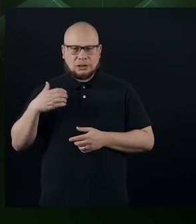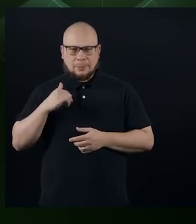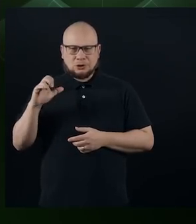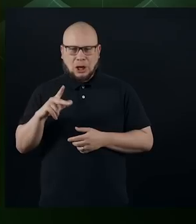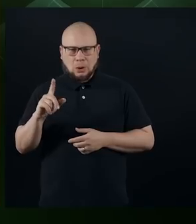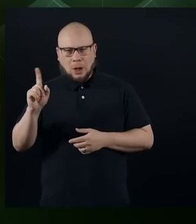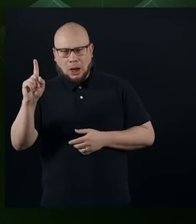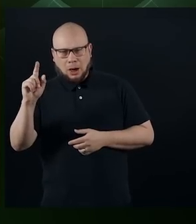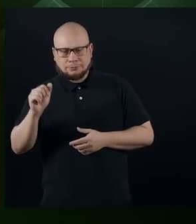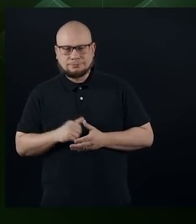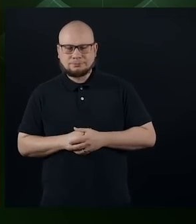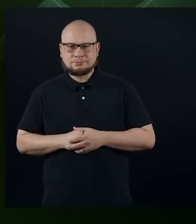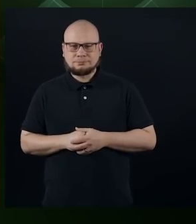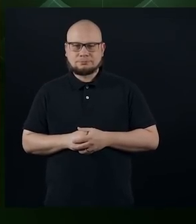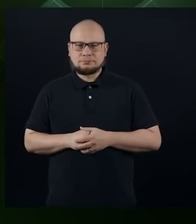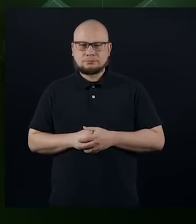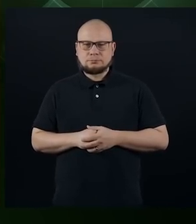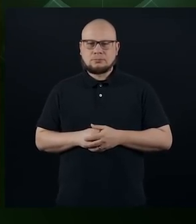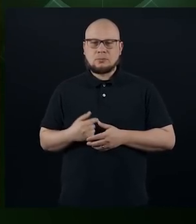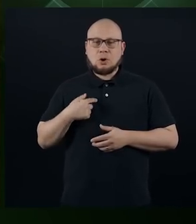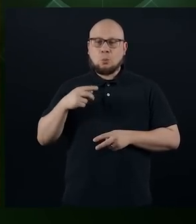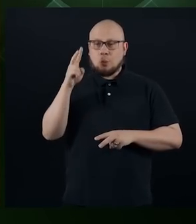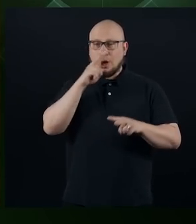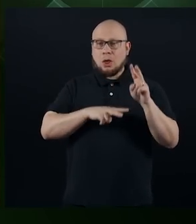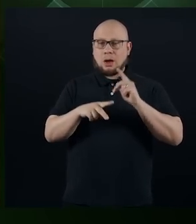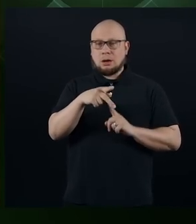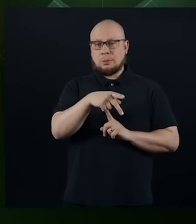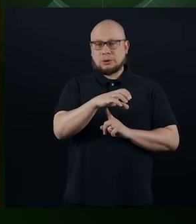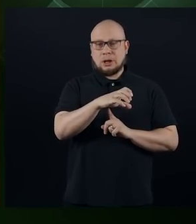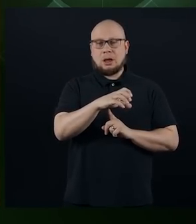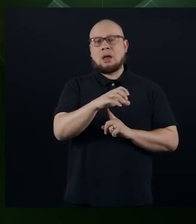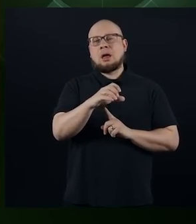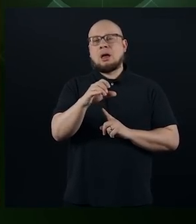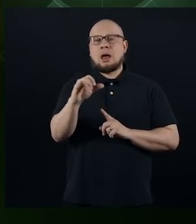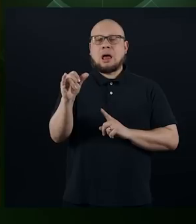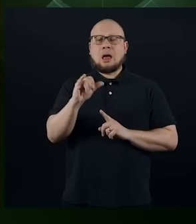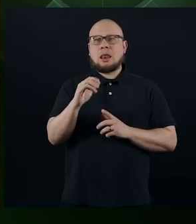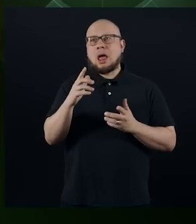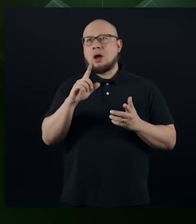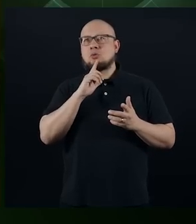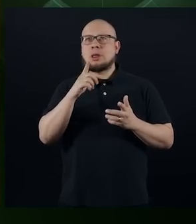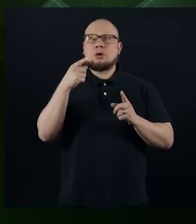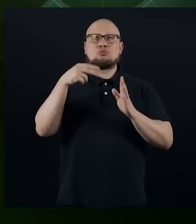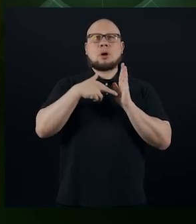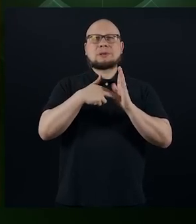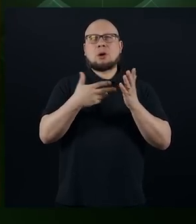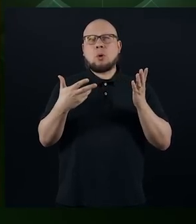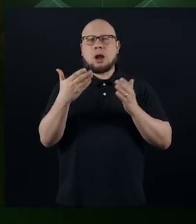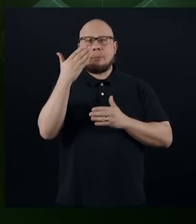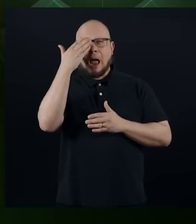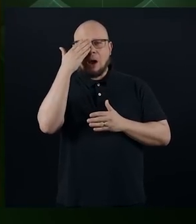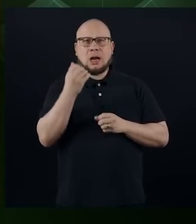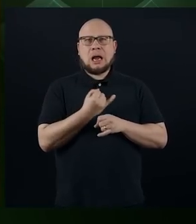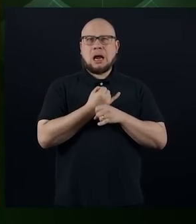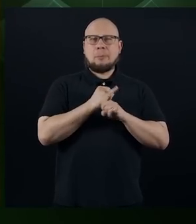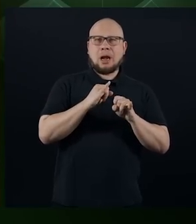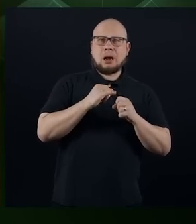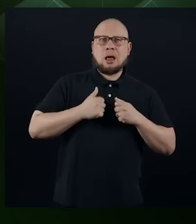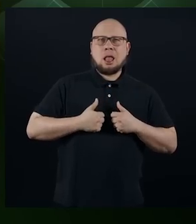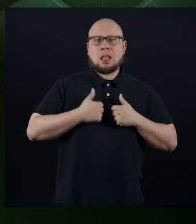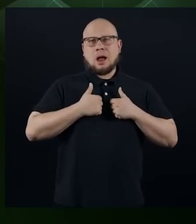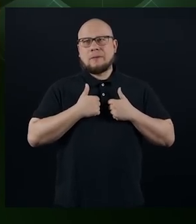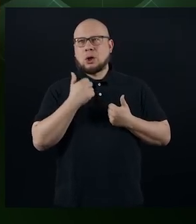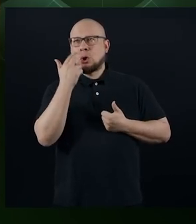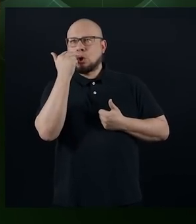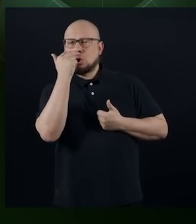Speak up. We looked at Pirates of the Caribbean as a real kind of example of the freedom of the pirate's life, the being the pirate you want to be, of humour,